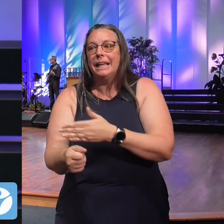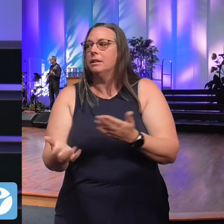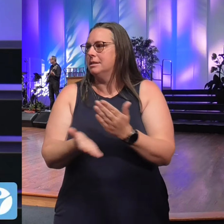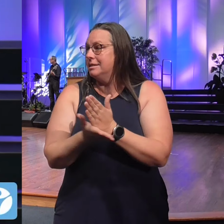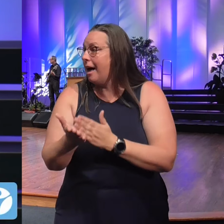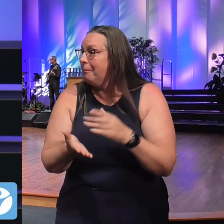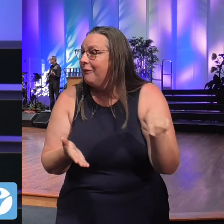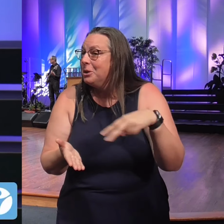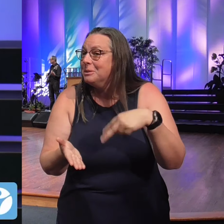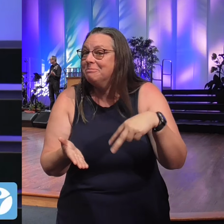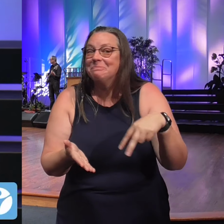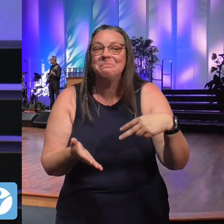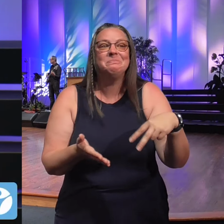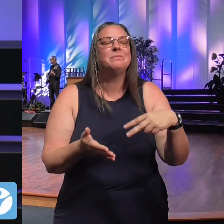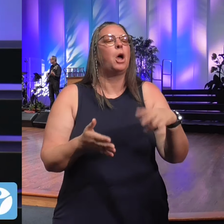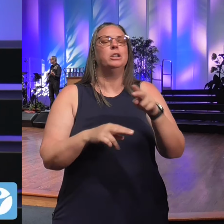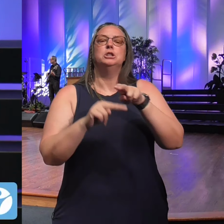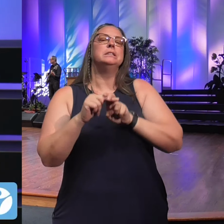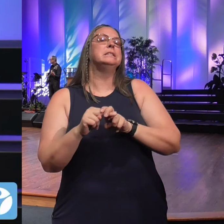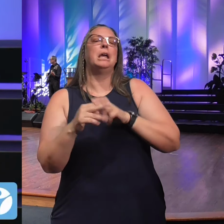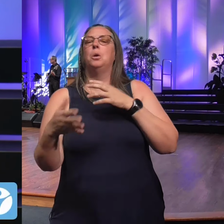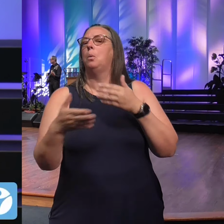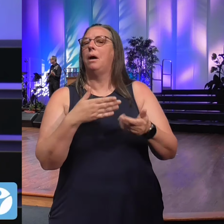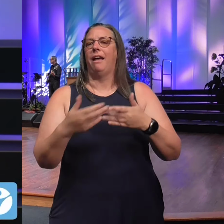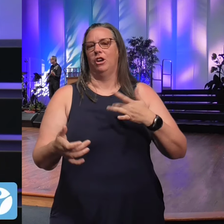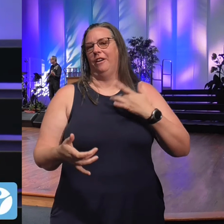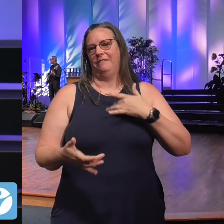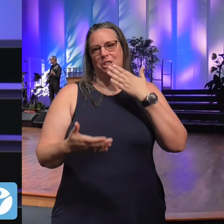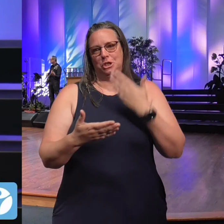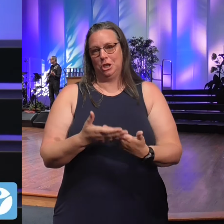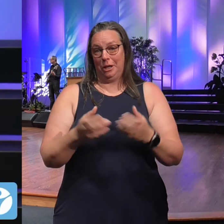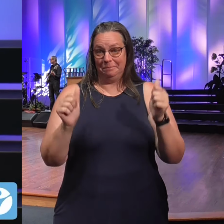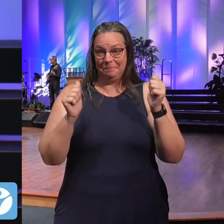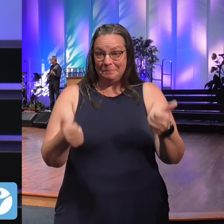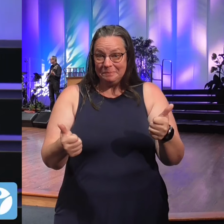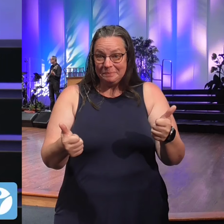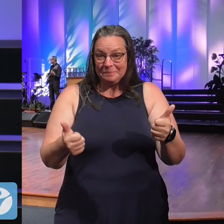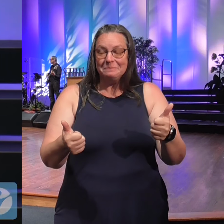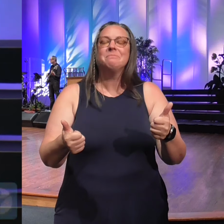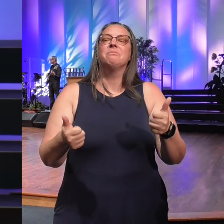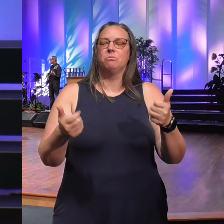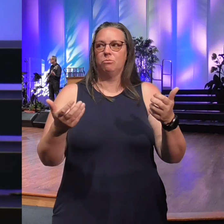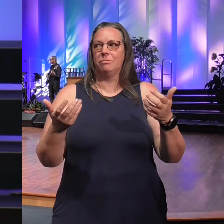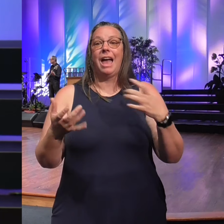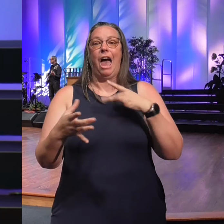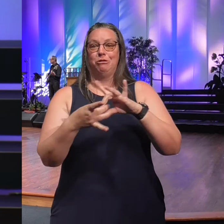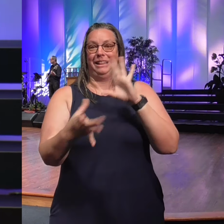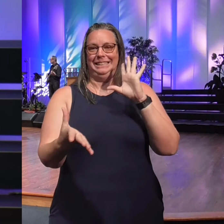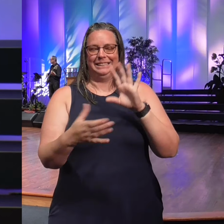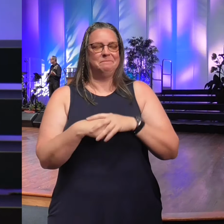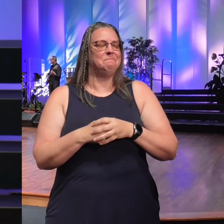standing. Or you can sit and listen, whatever feels good for you today, okay? All right, here we go. I release.